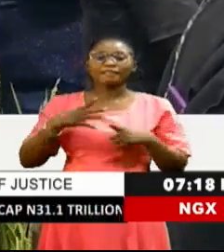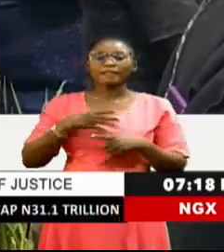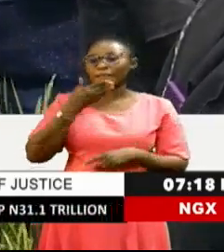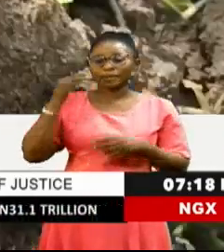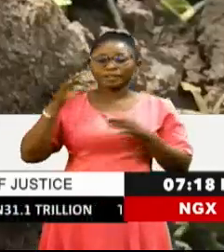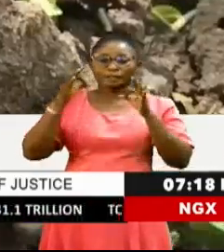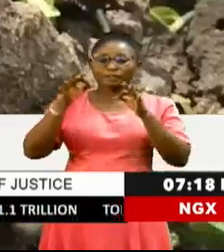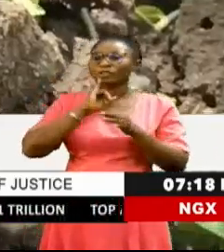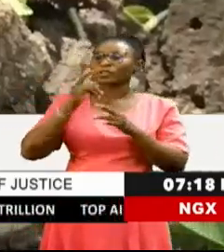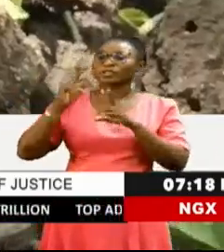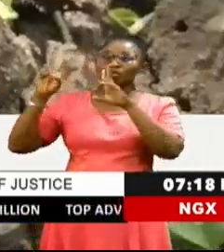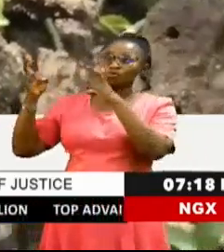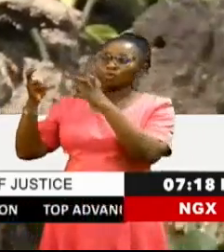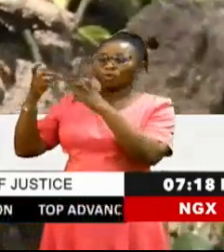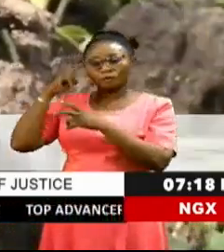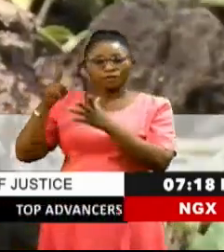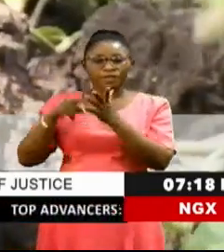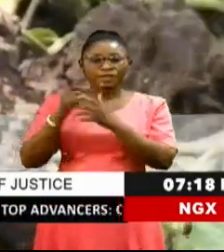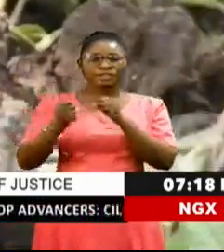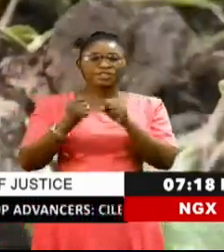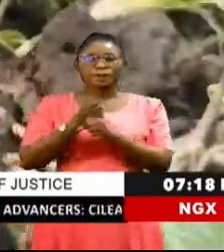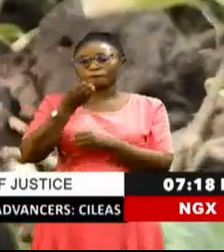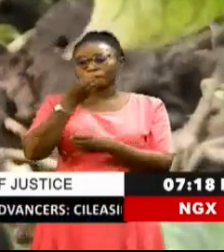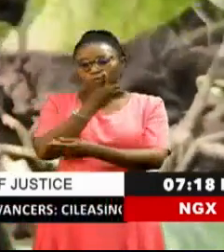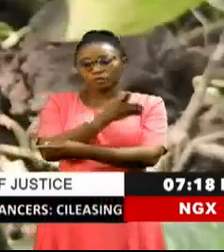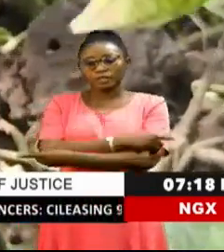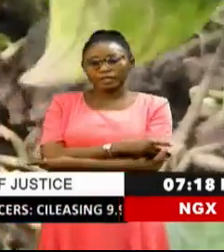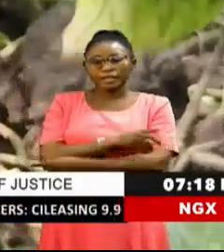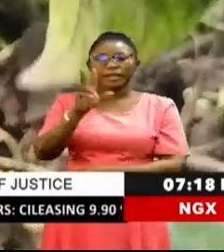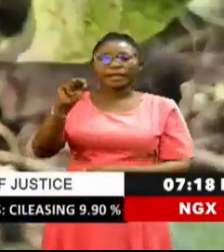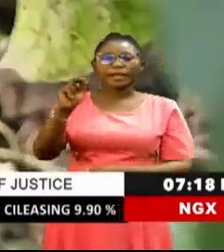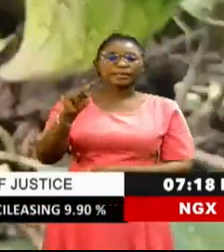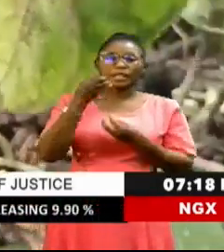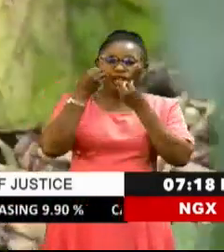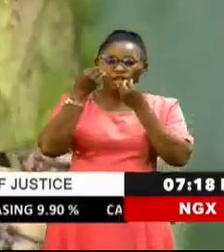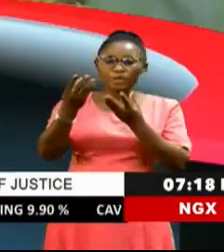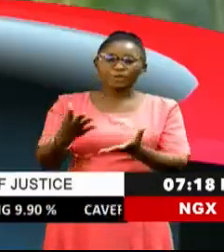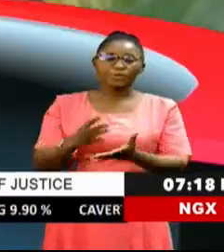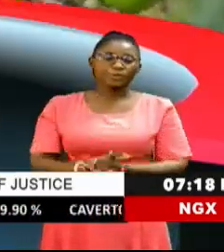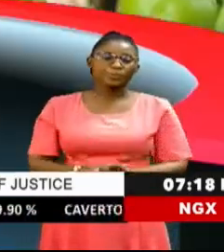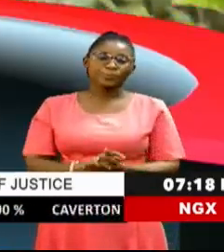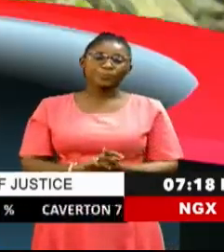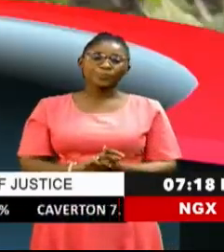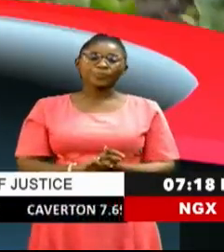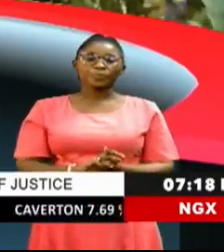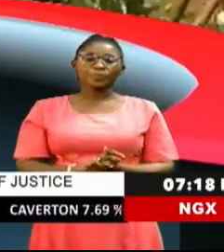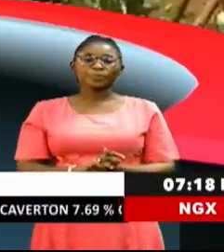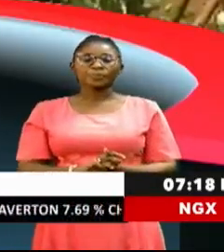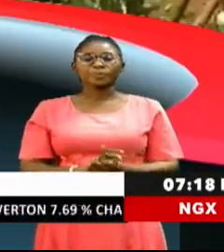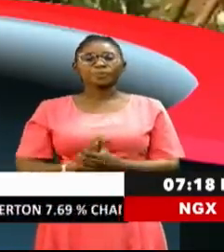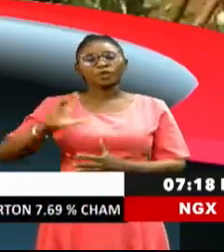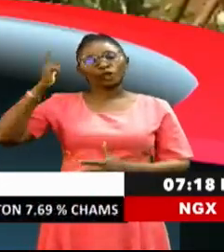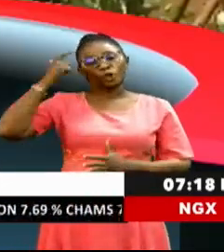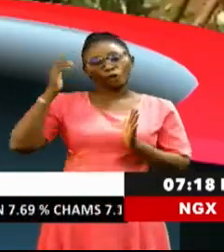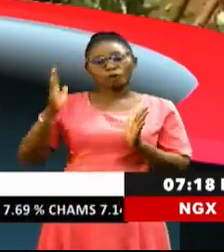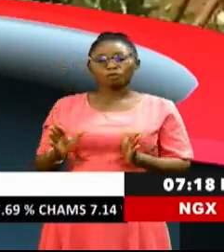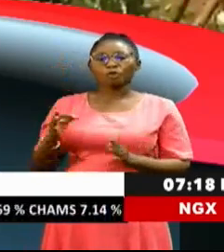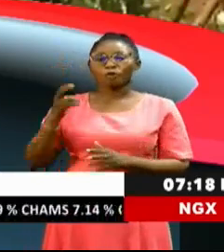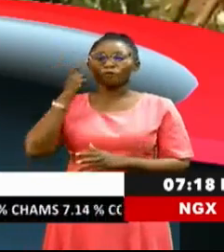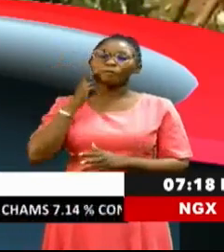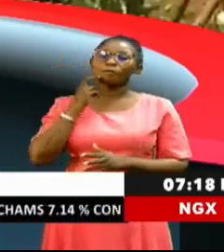this year's World Food Day. Musa Baba Aliyu, NTA News. Now, the governor of Borno